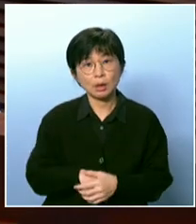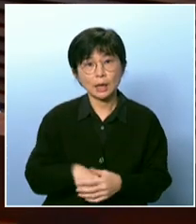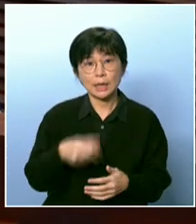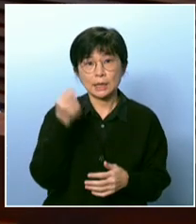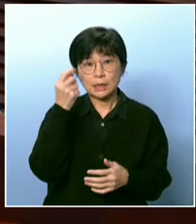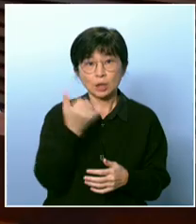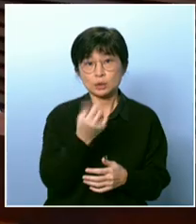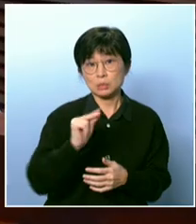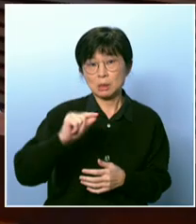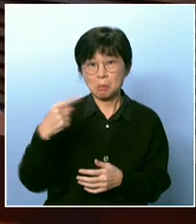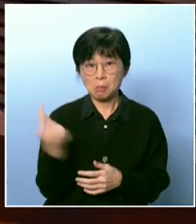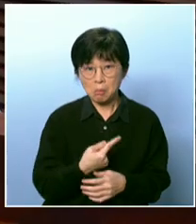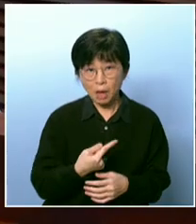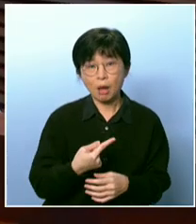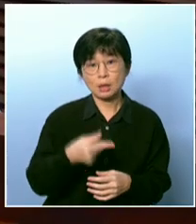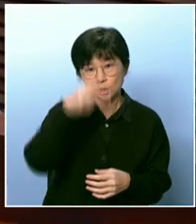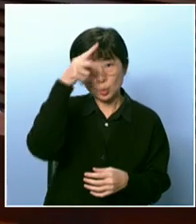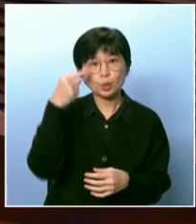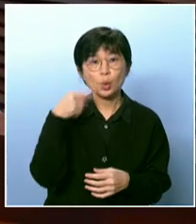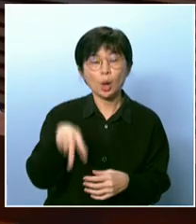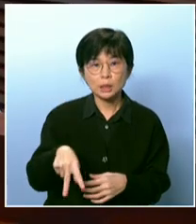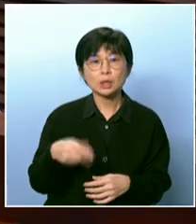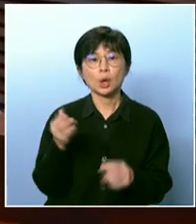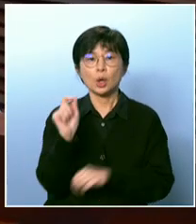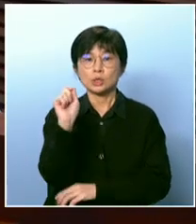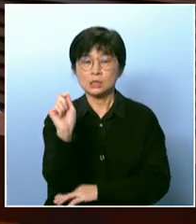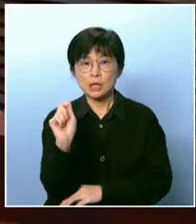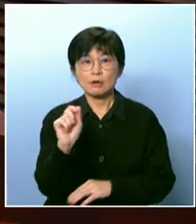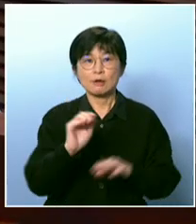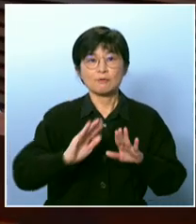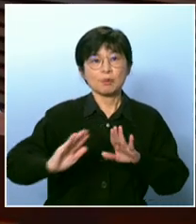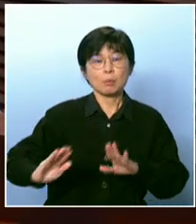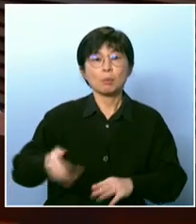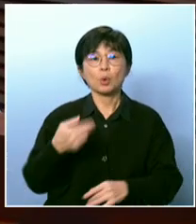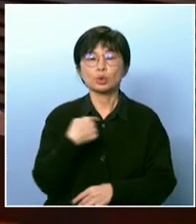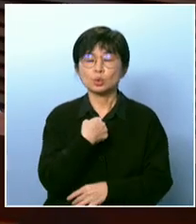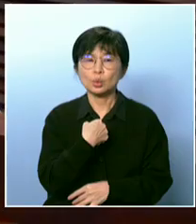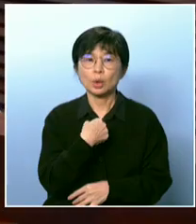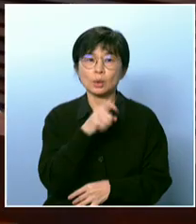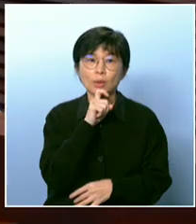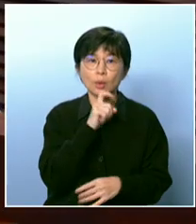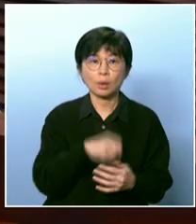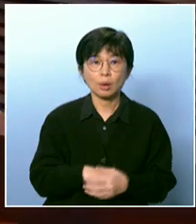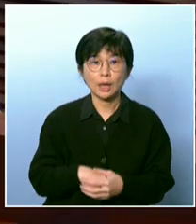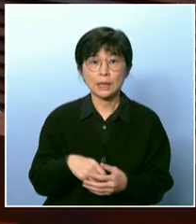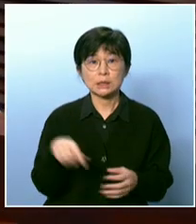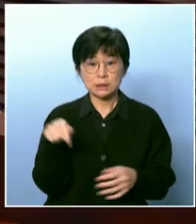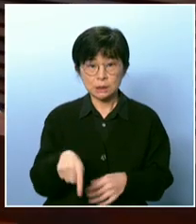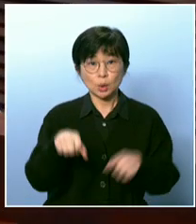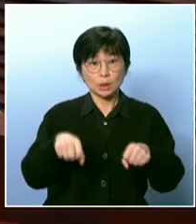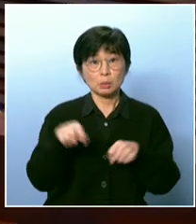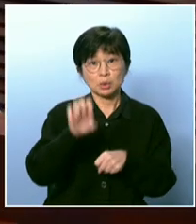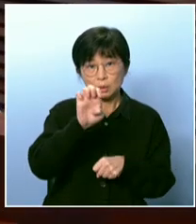increase the provision of welfare facilities. In Kwun Tong, we have 670,000 odd